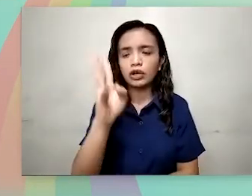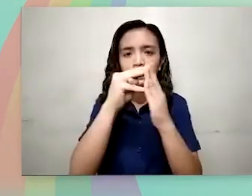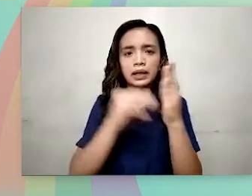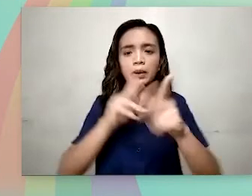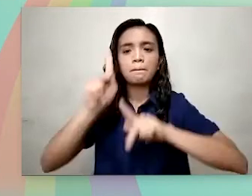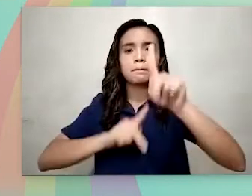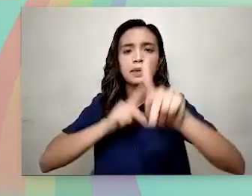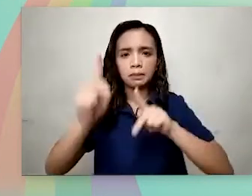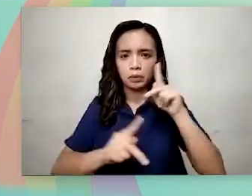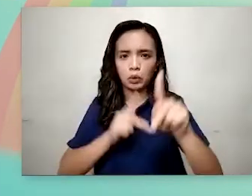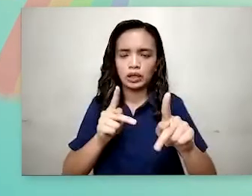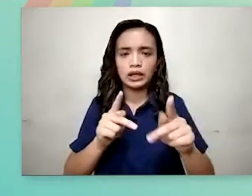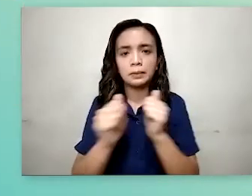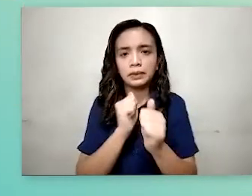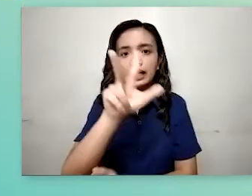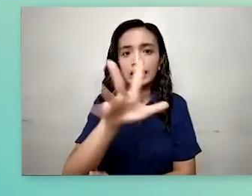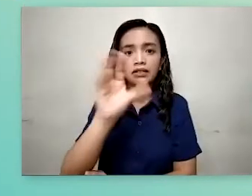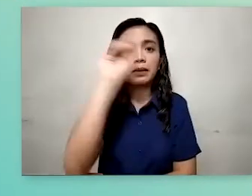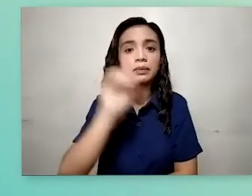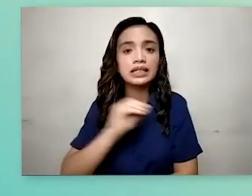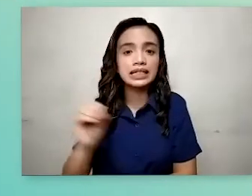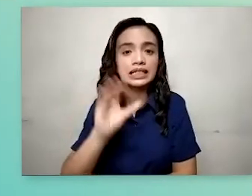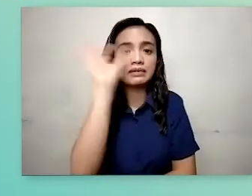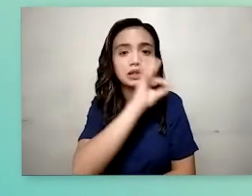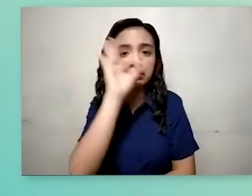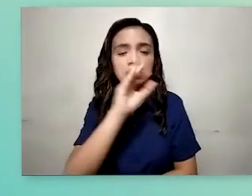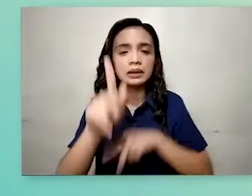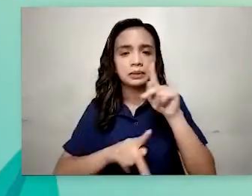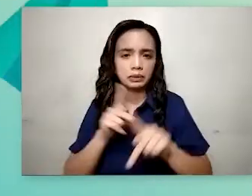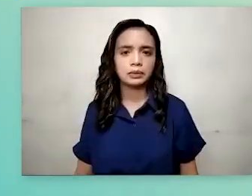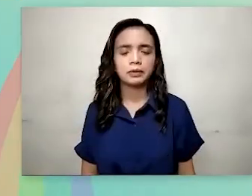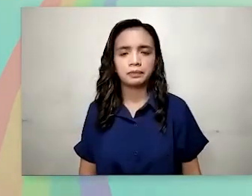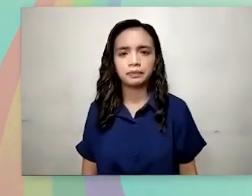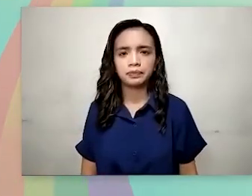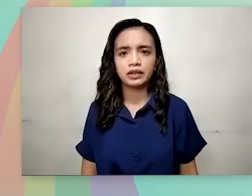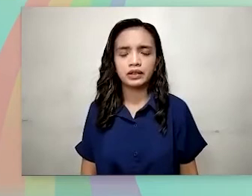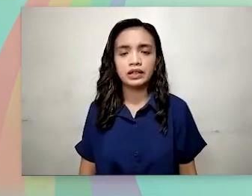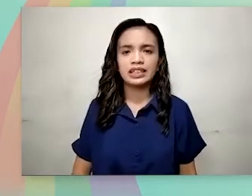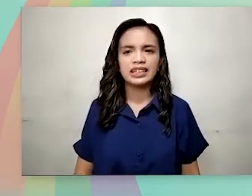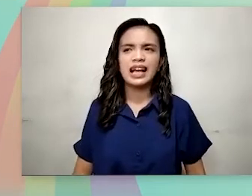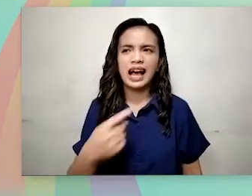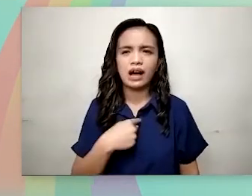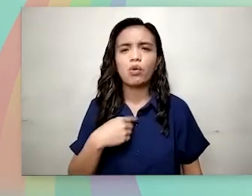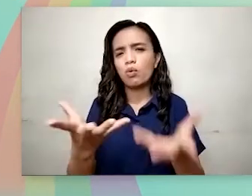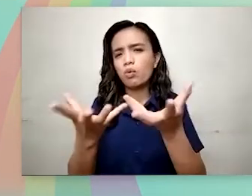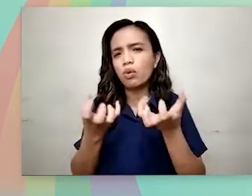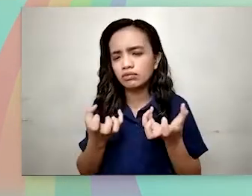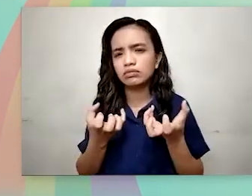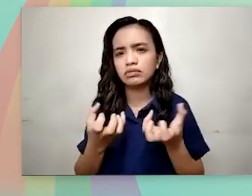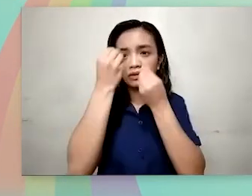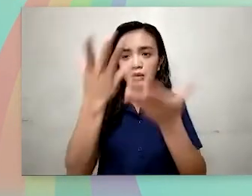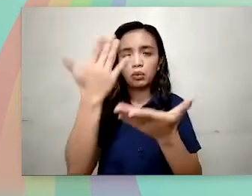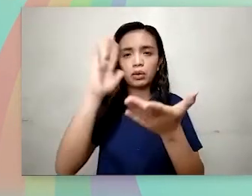that already represents about 40 million individuals that represent about 35% of the Philippine population. So